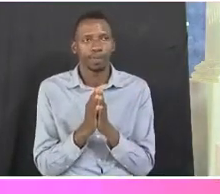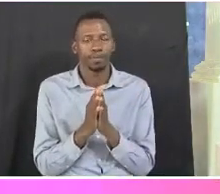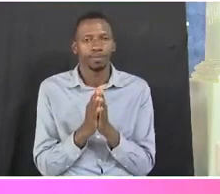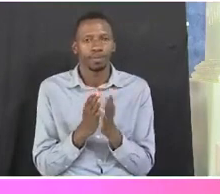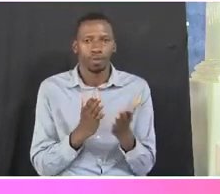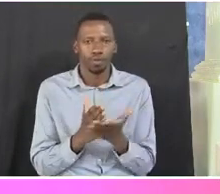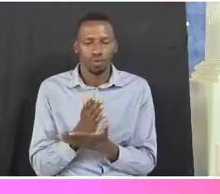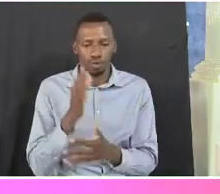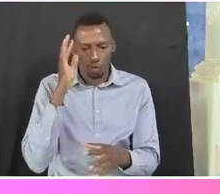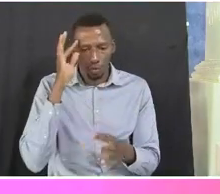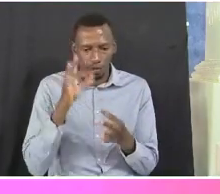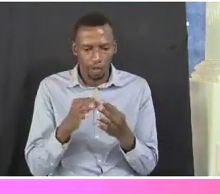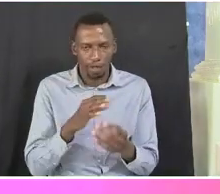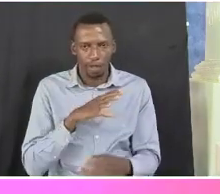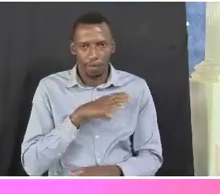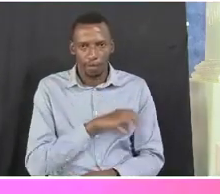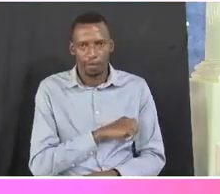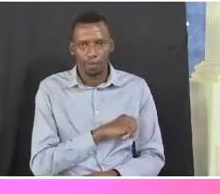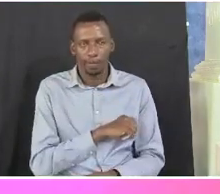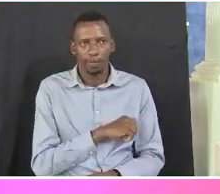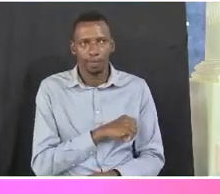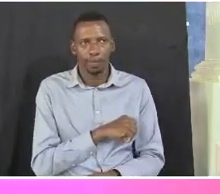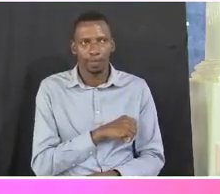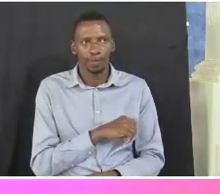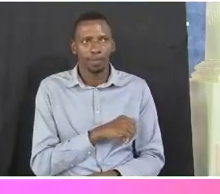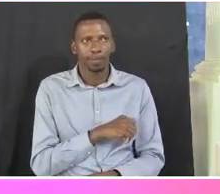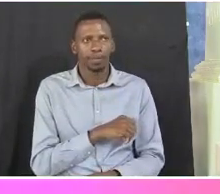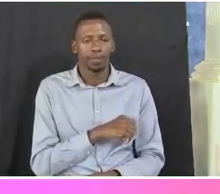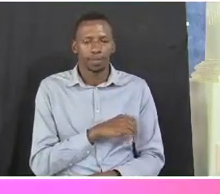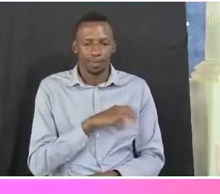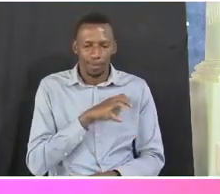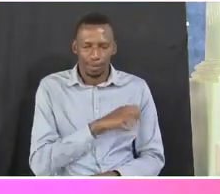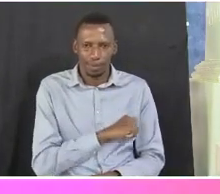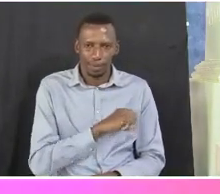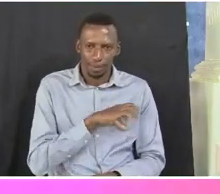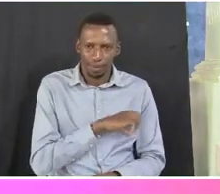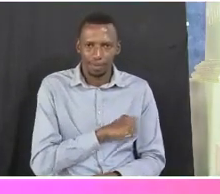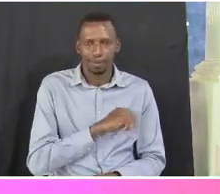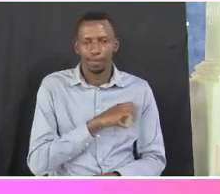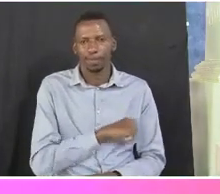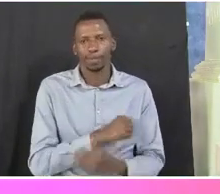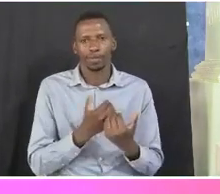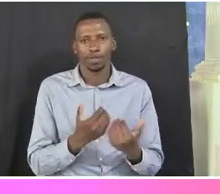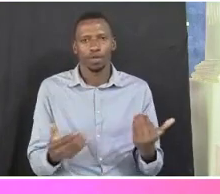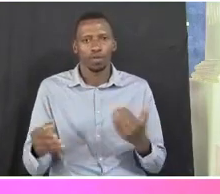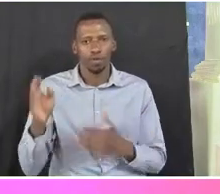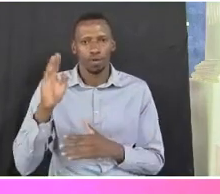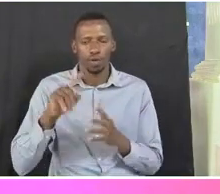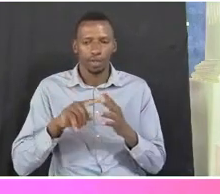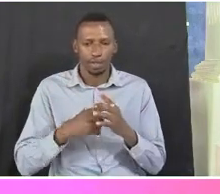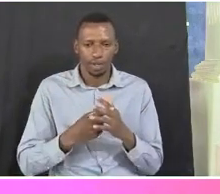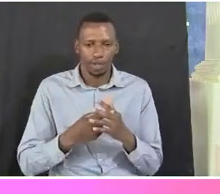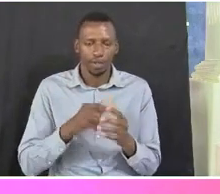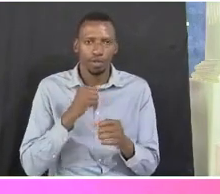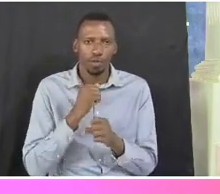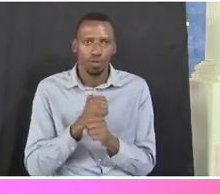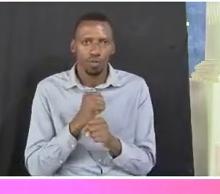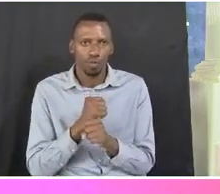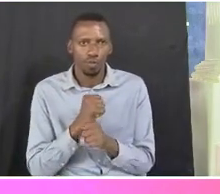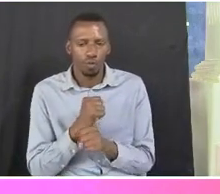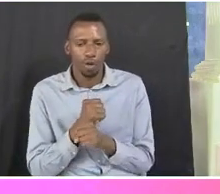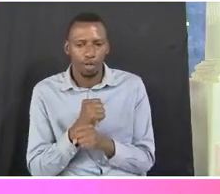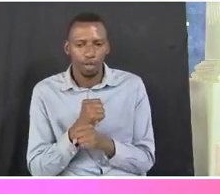through faith and perseverance, patiently, child of God, start working on genuinely loving